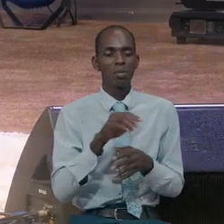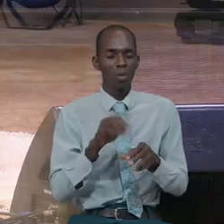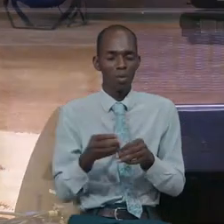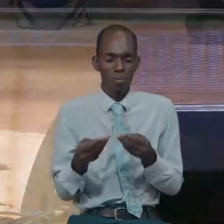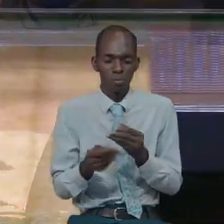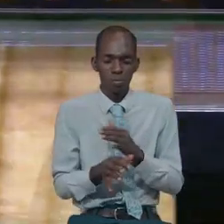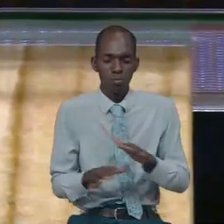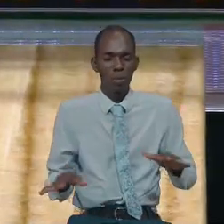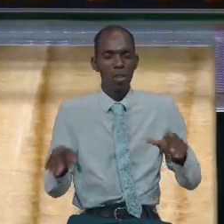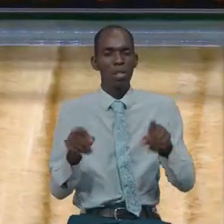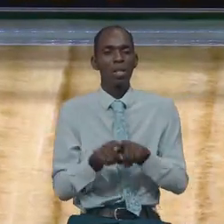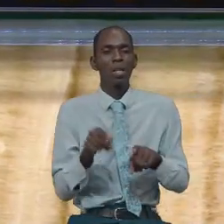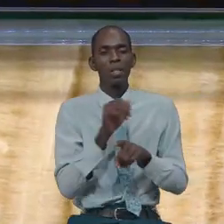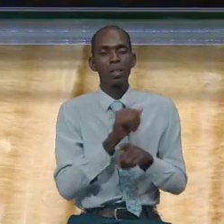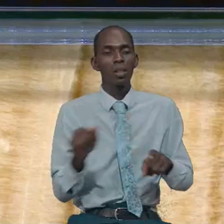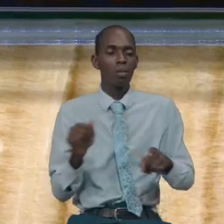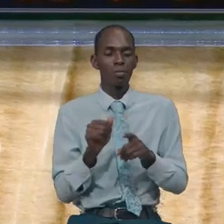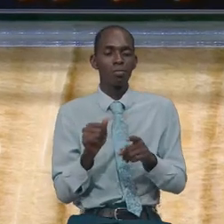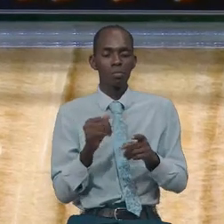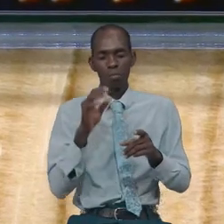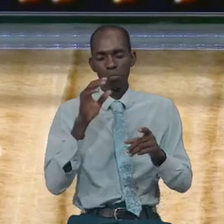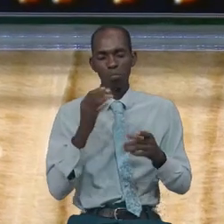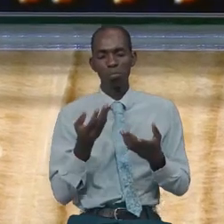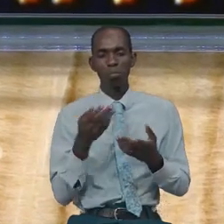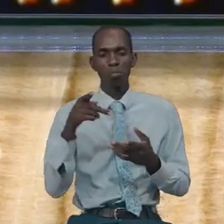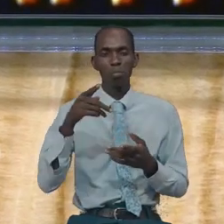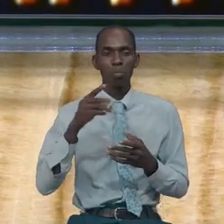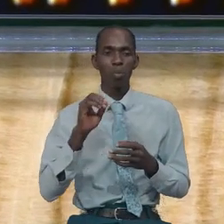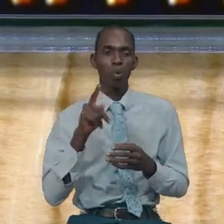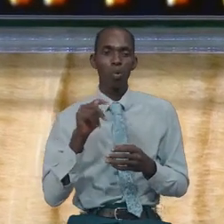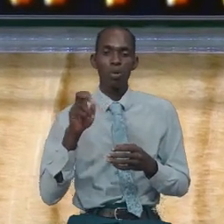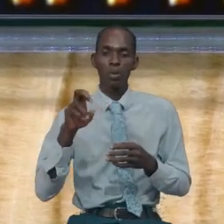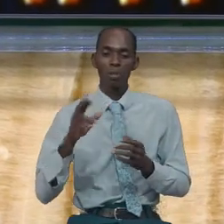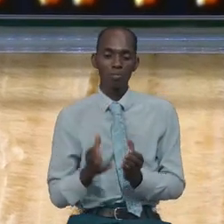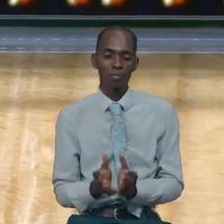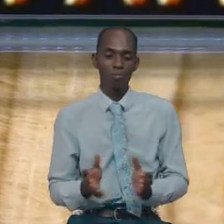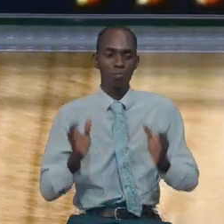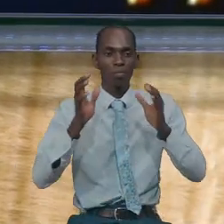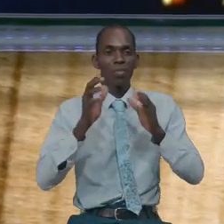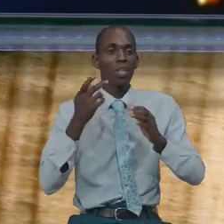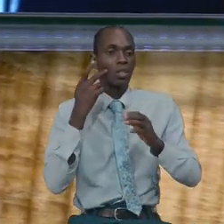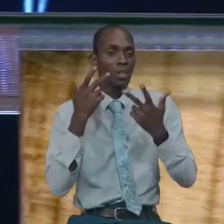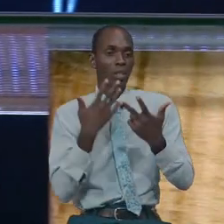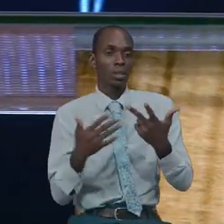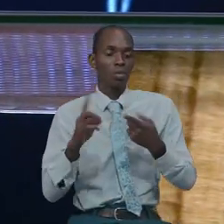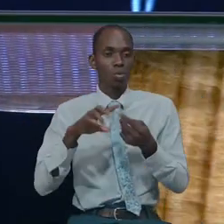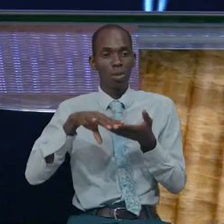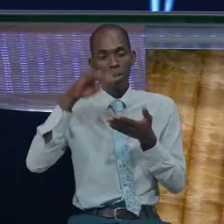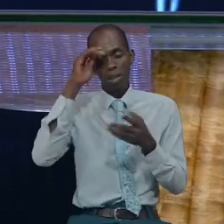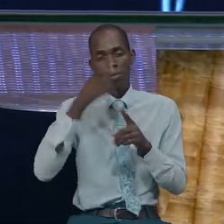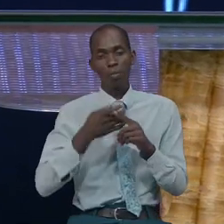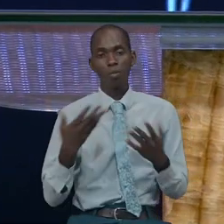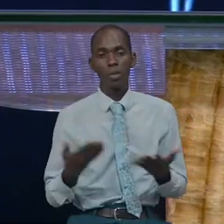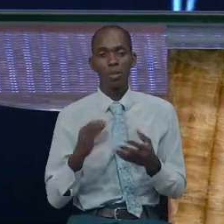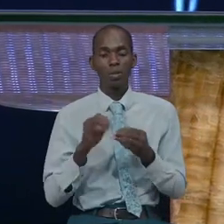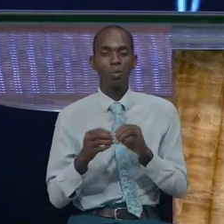pieces like a potter's vessel. Look at three things here. Number one, we're looking at the supernatural power